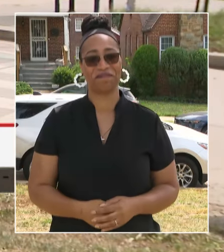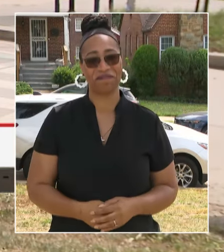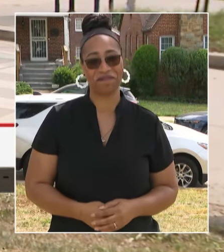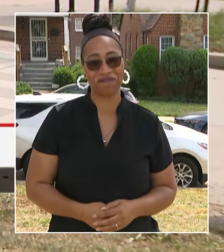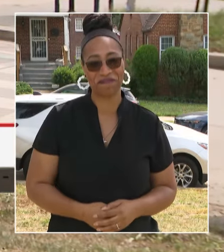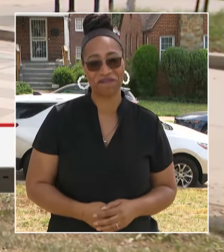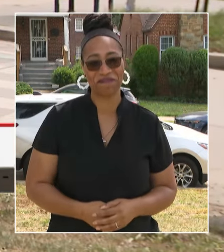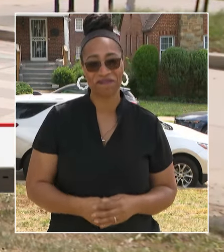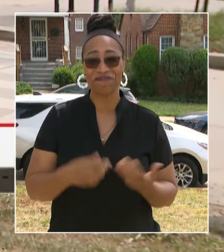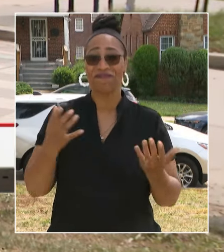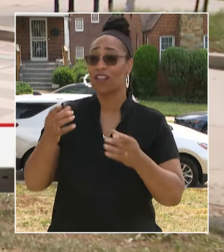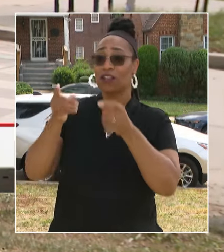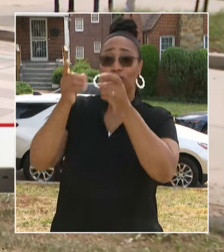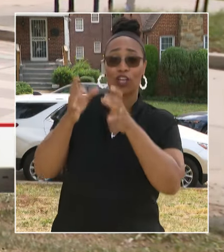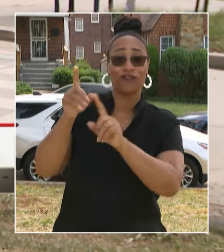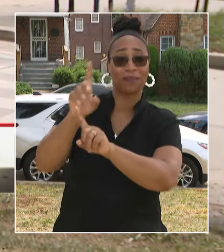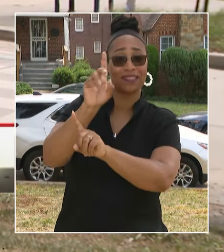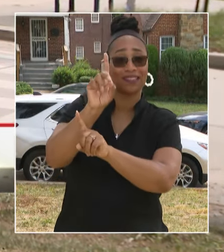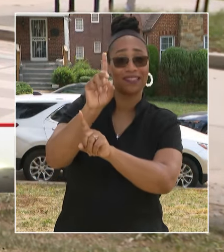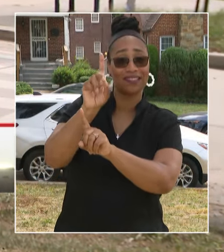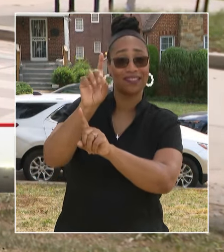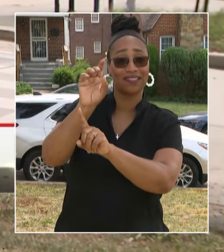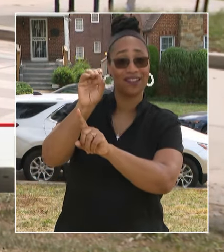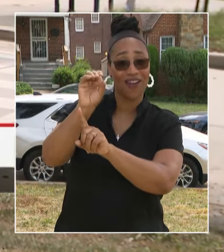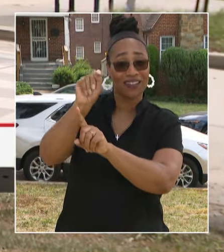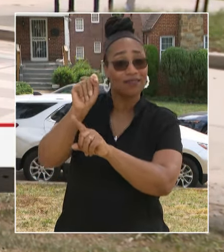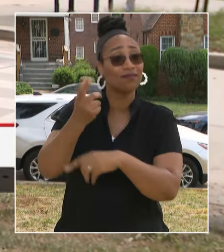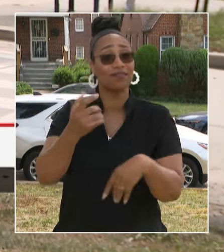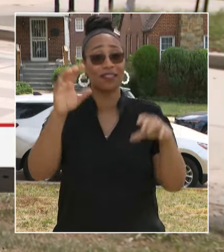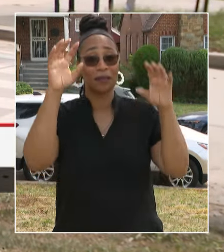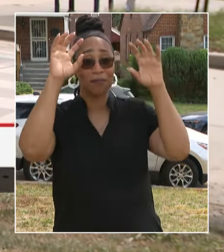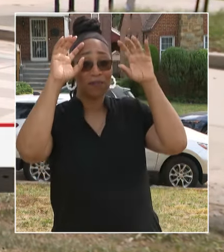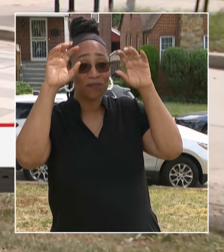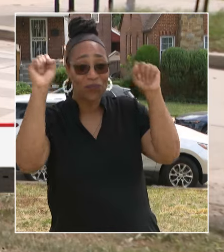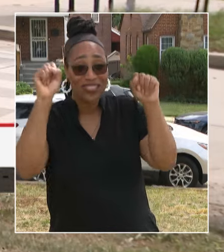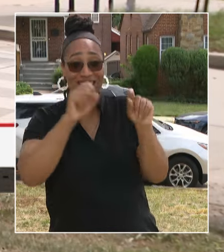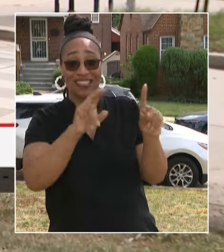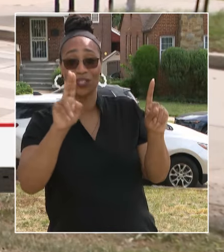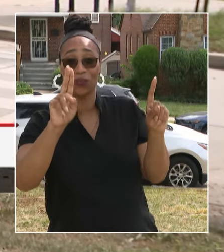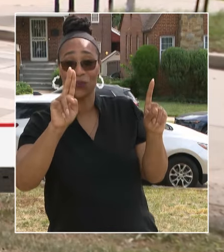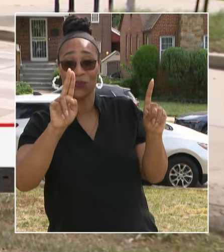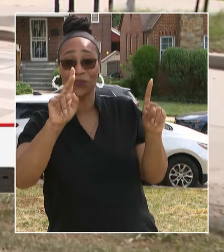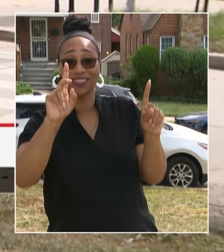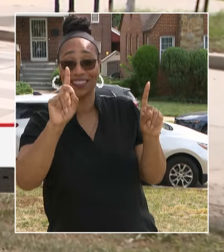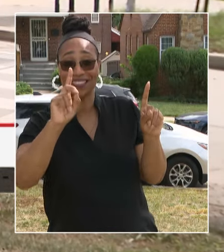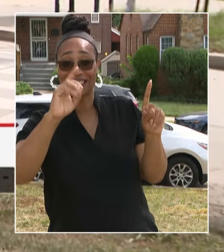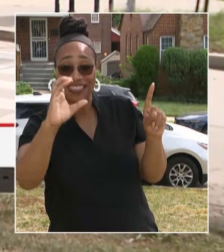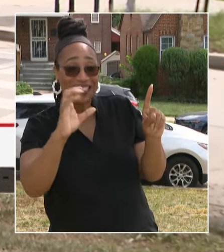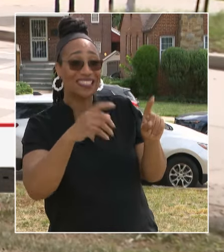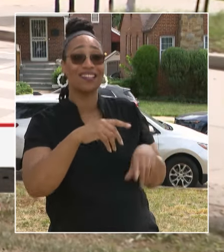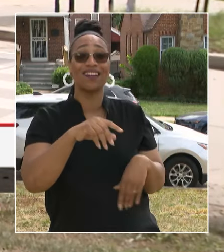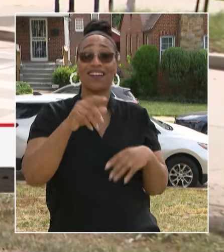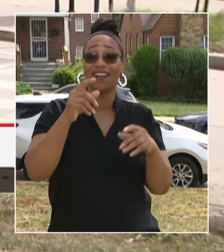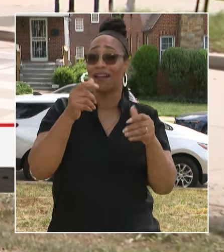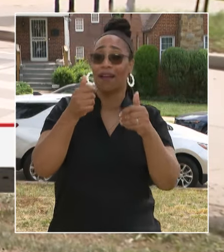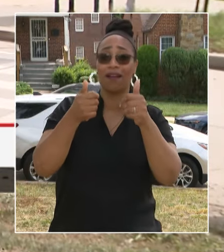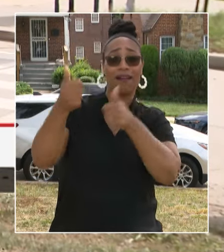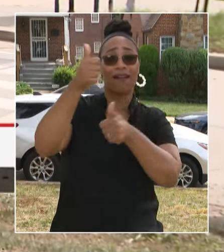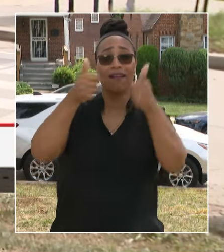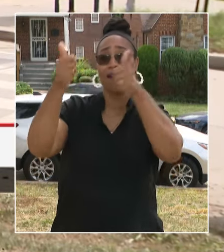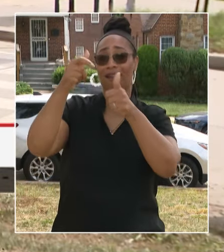And I would also be remiss if I didn't acknowledge the many Ward 5 stalwart leaders on